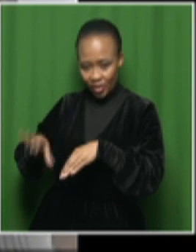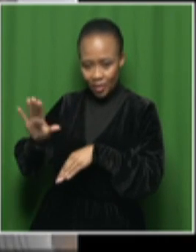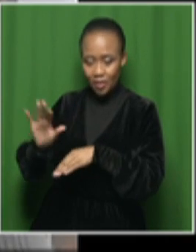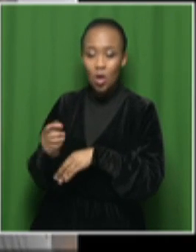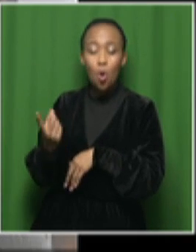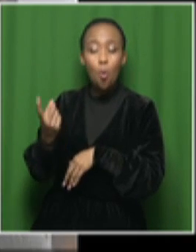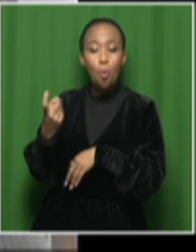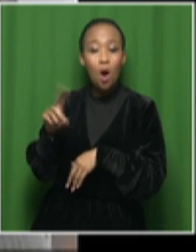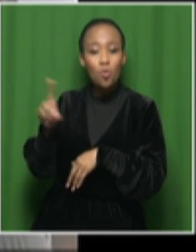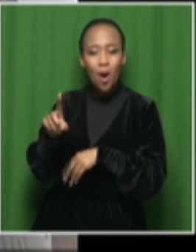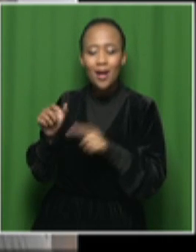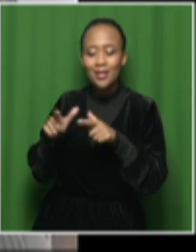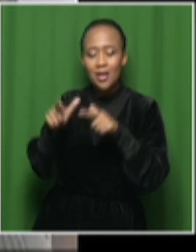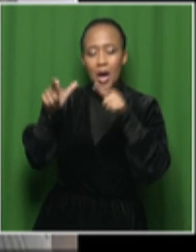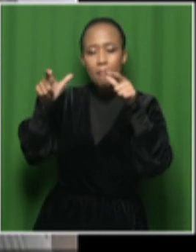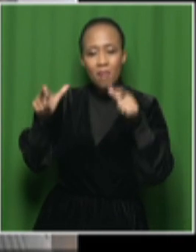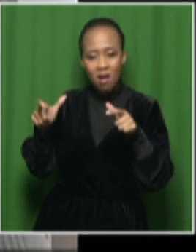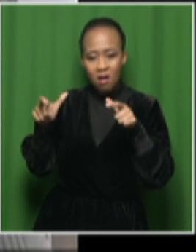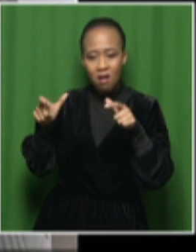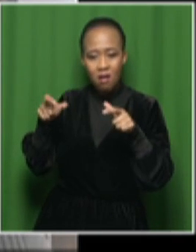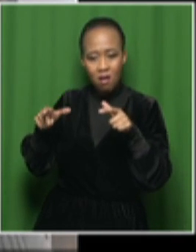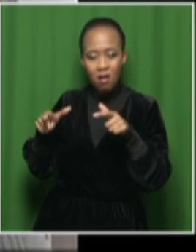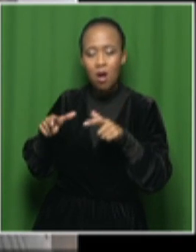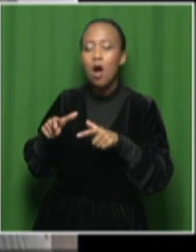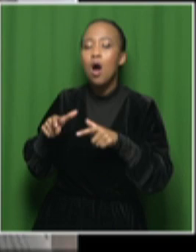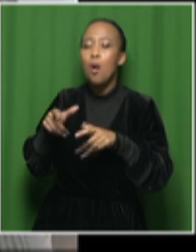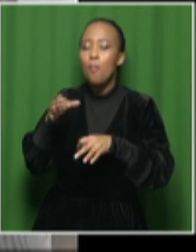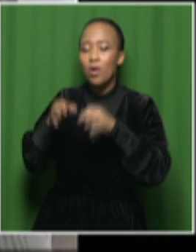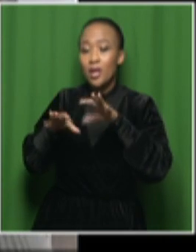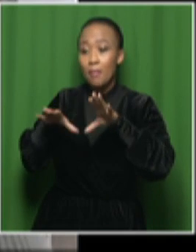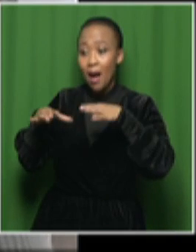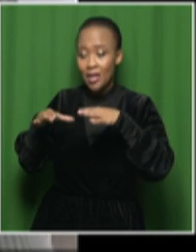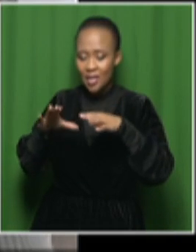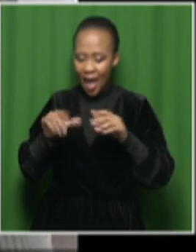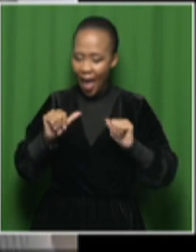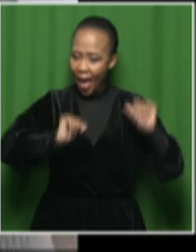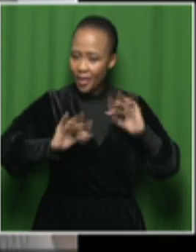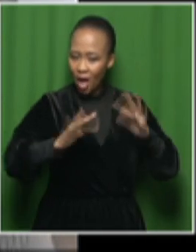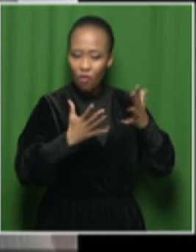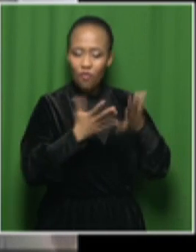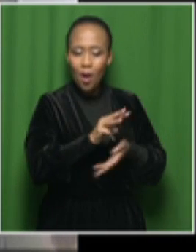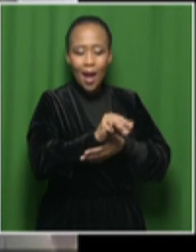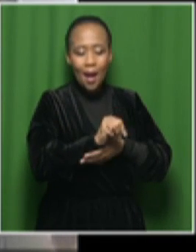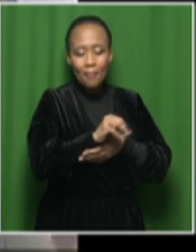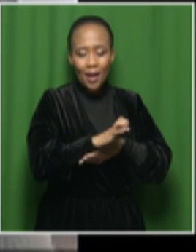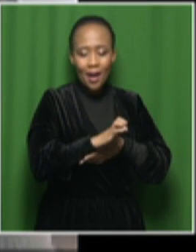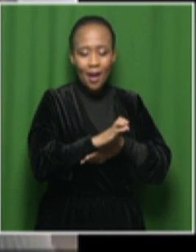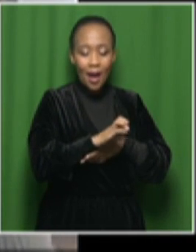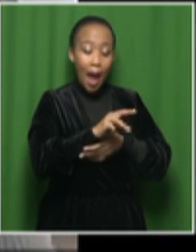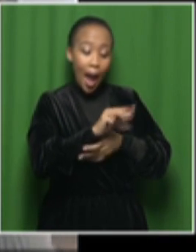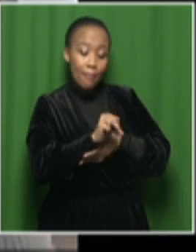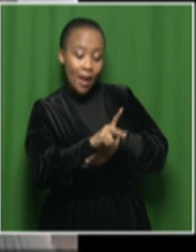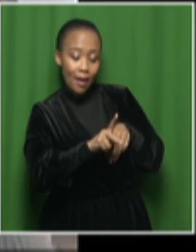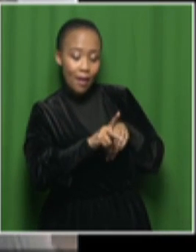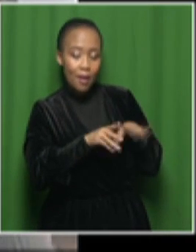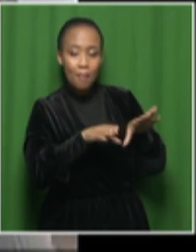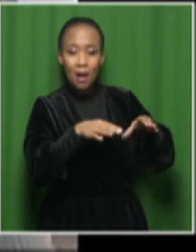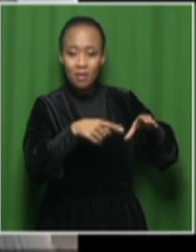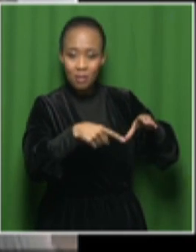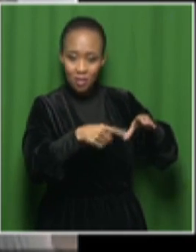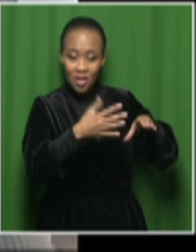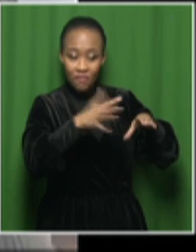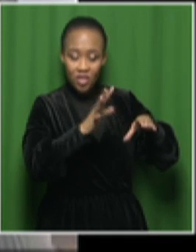bigger parties reacted to the emergence of MK Party? MK Party, for instance, proposes that we